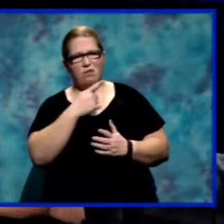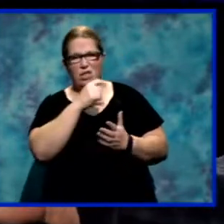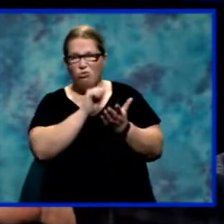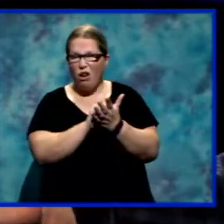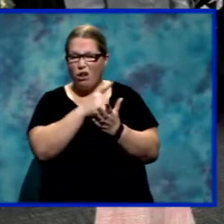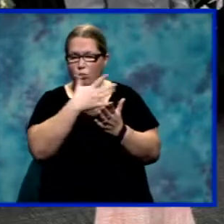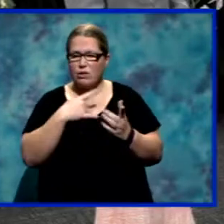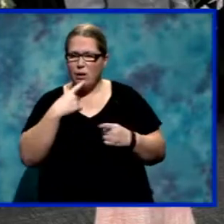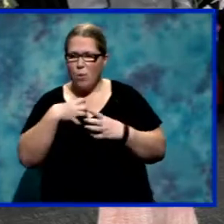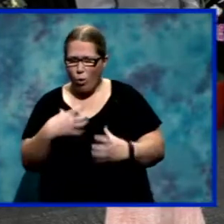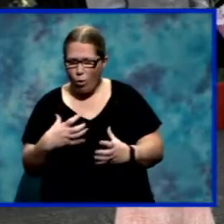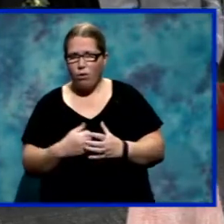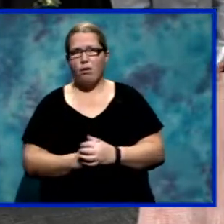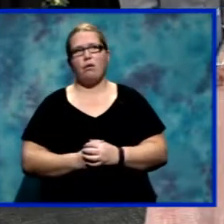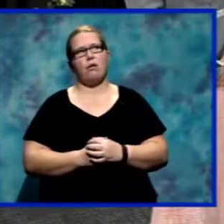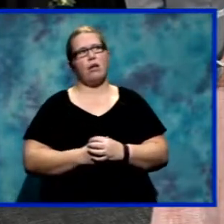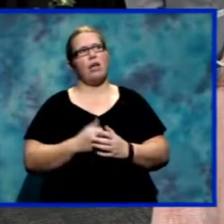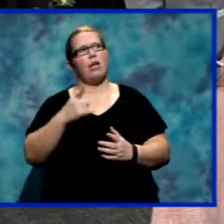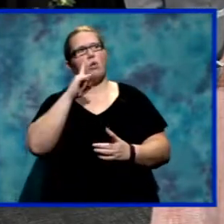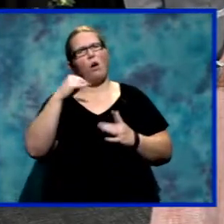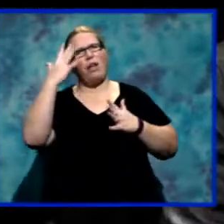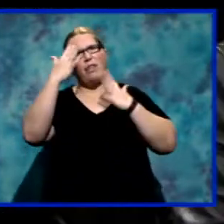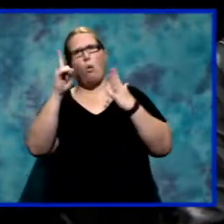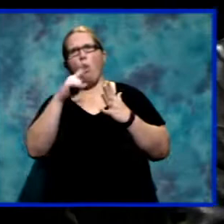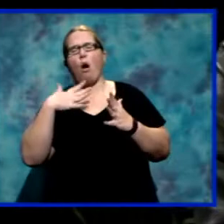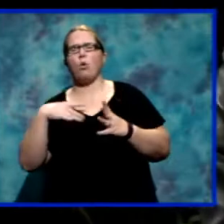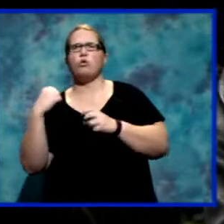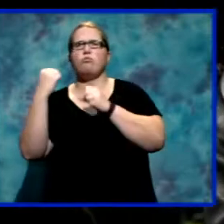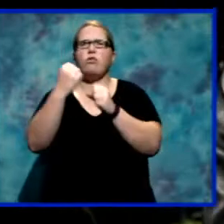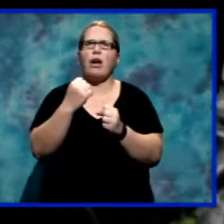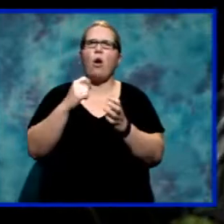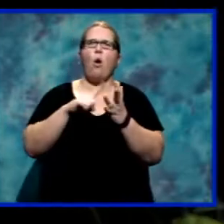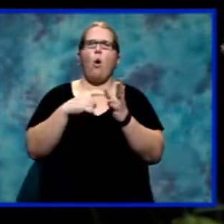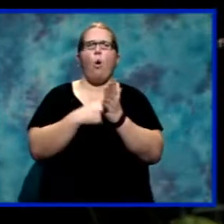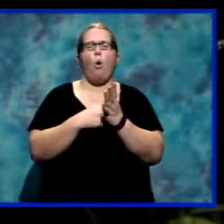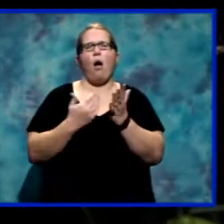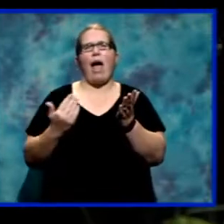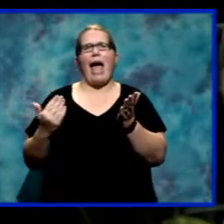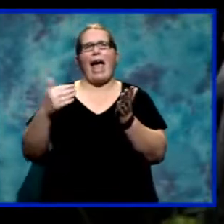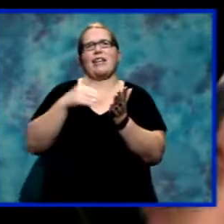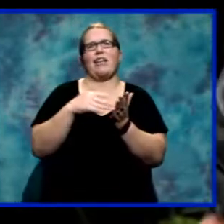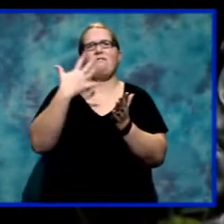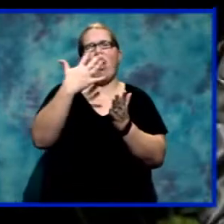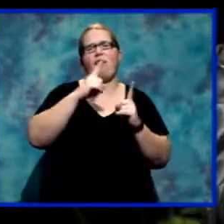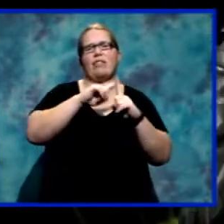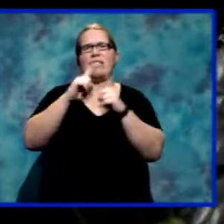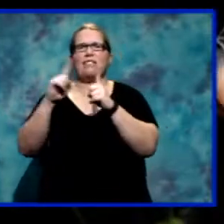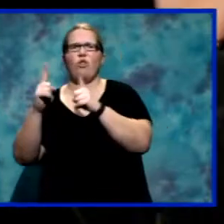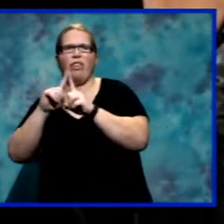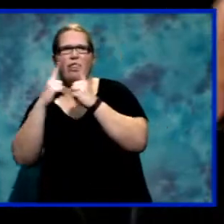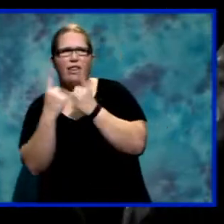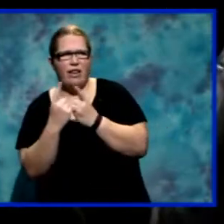to say any more on that? Yeah, instead of, you know, thinking what should I bring or adding 5 different items or